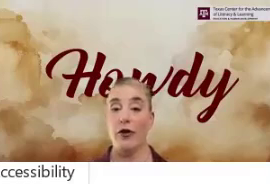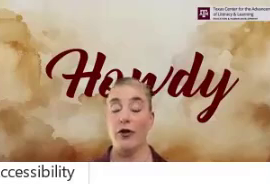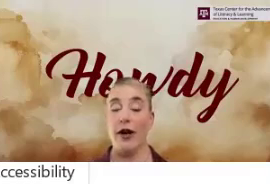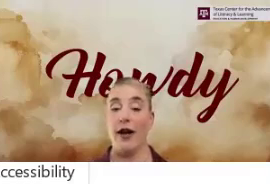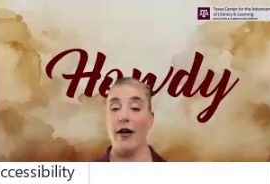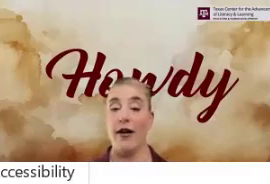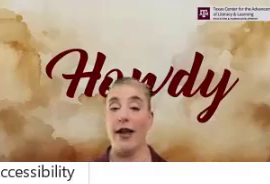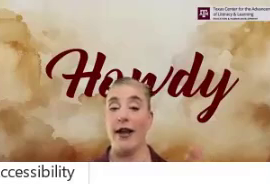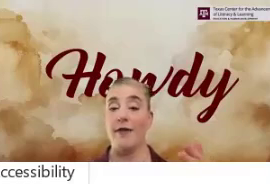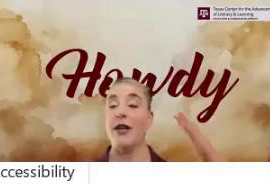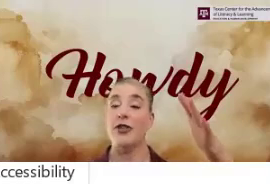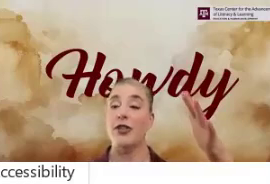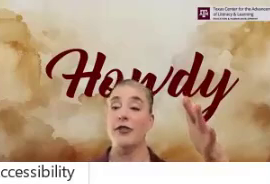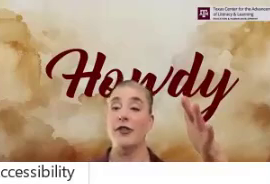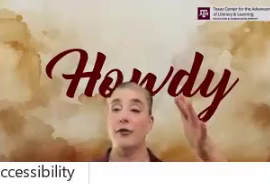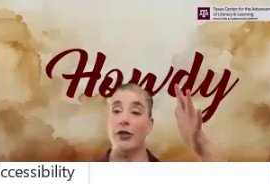for